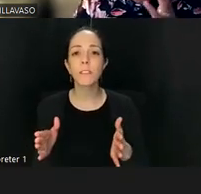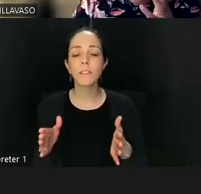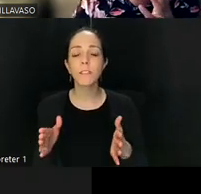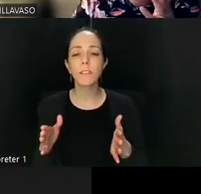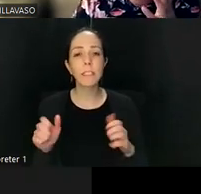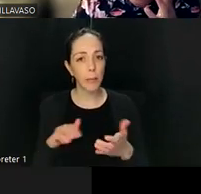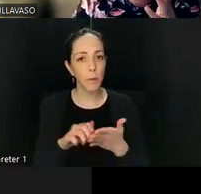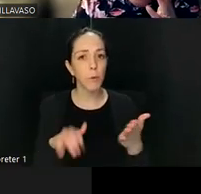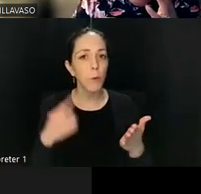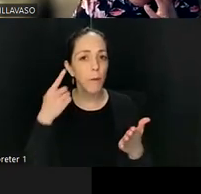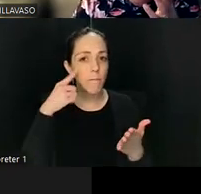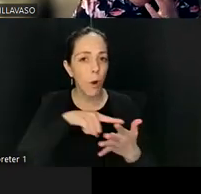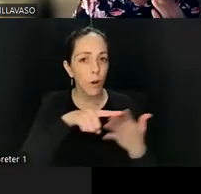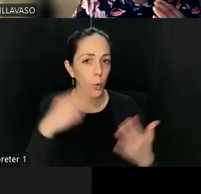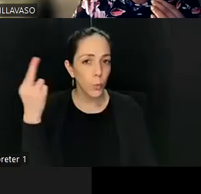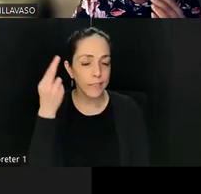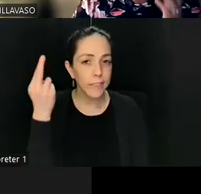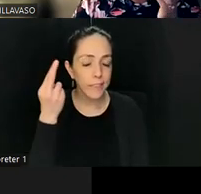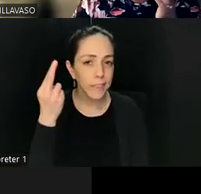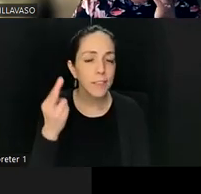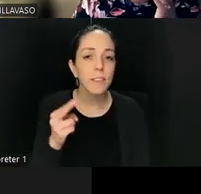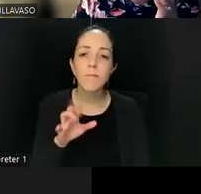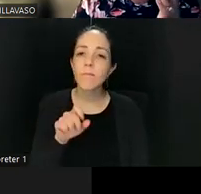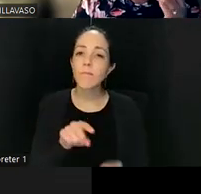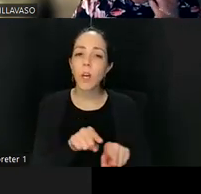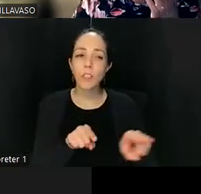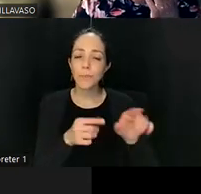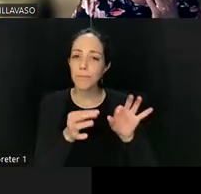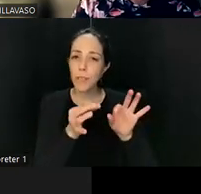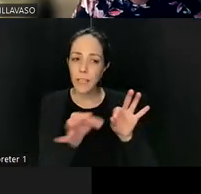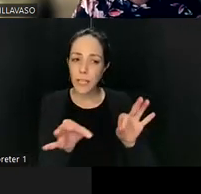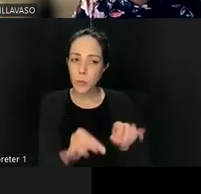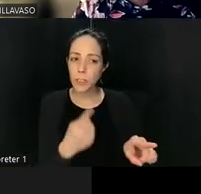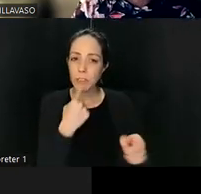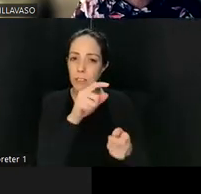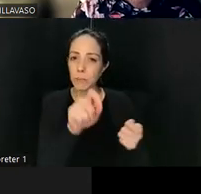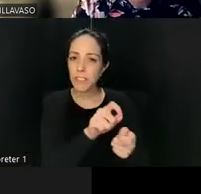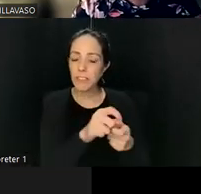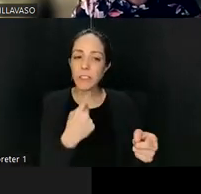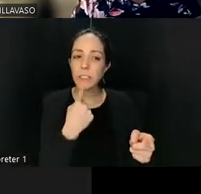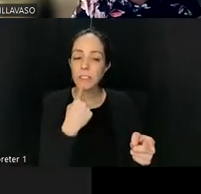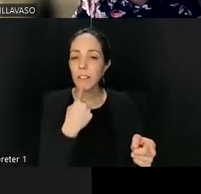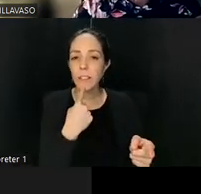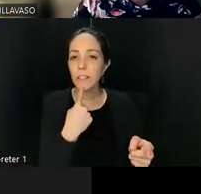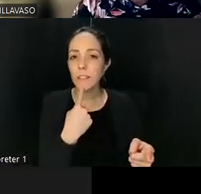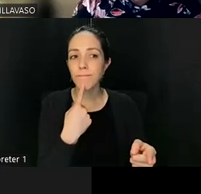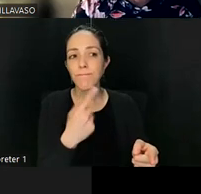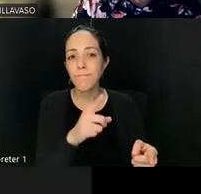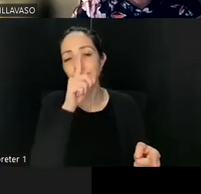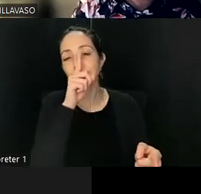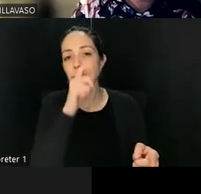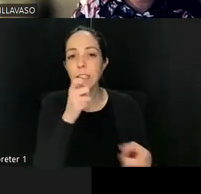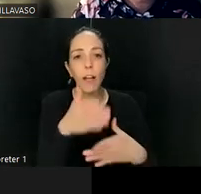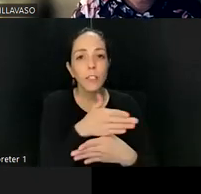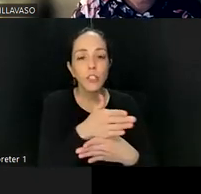the fact that, I forget the exact language, but it was sort of deliberately concealing a conflict of interest. Because I will say from my experience